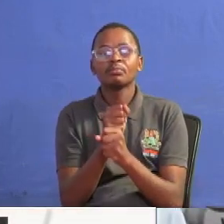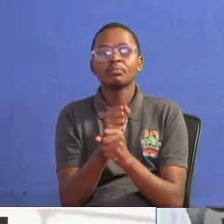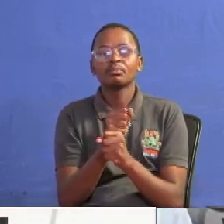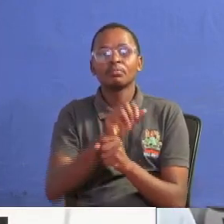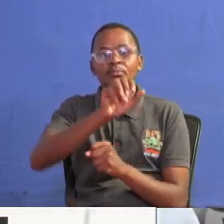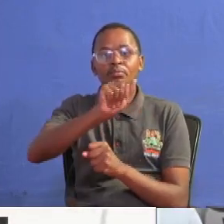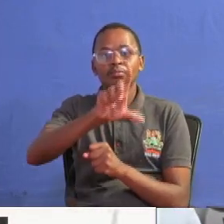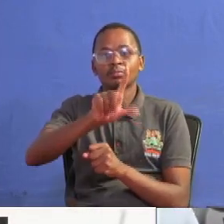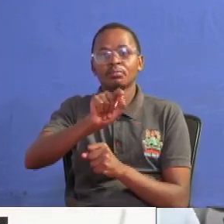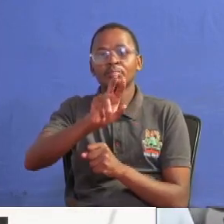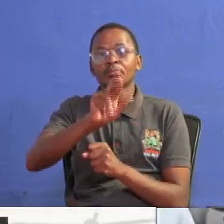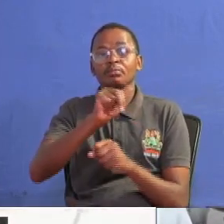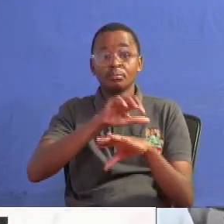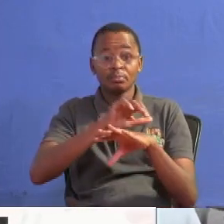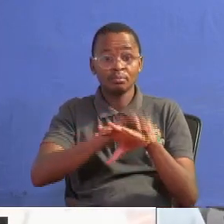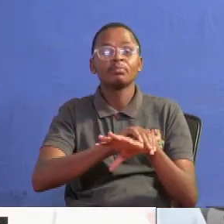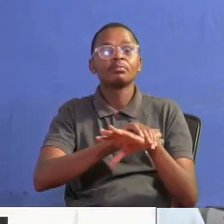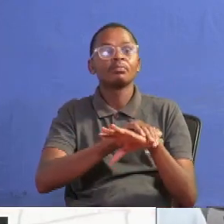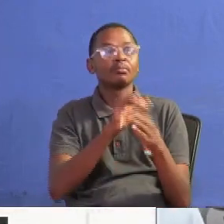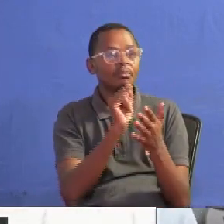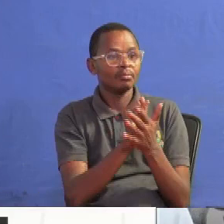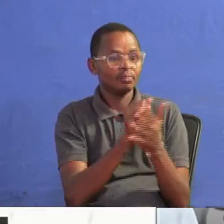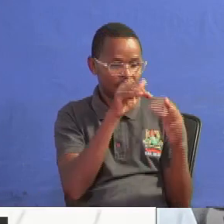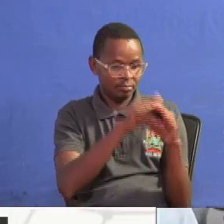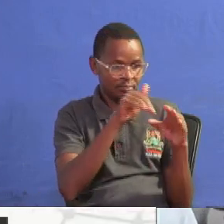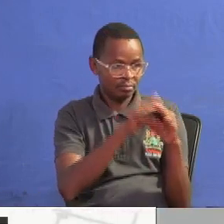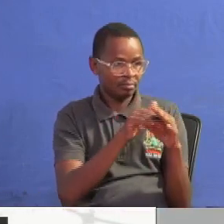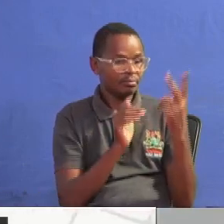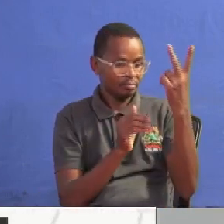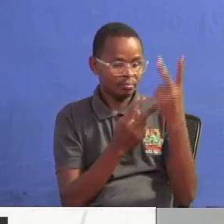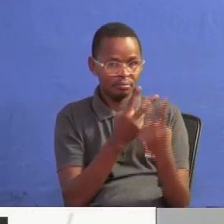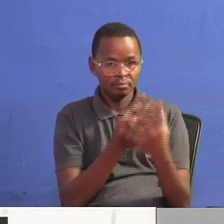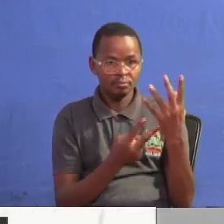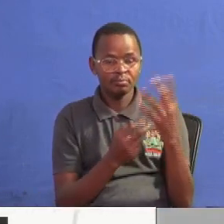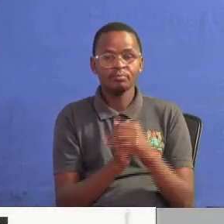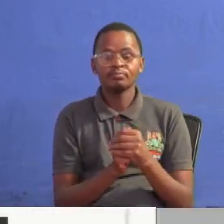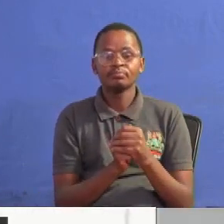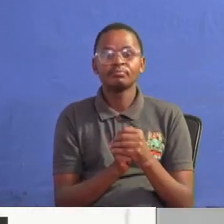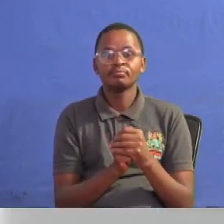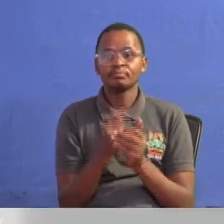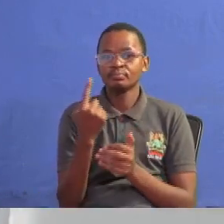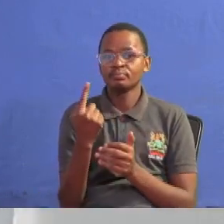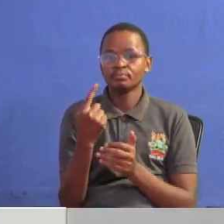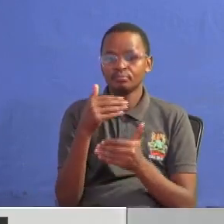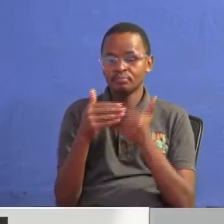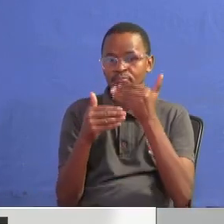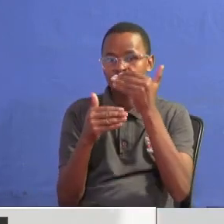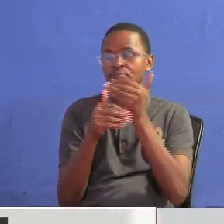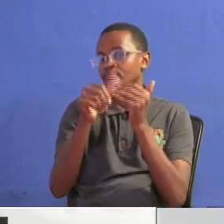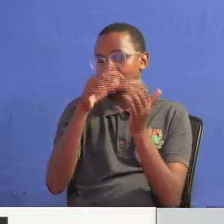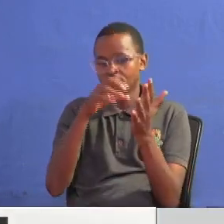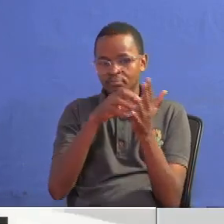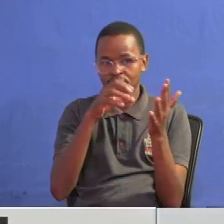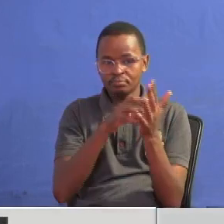ultrasound, you'll normally find cysts that are within both ovaries. Ovarian cyst rupture in other cases is